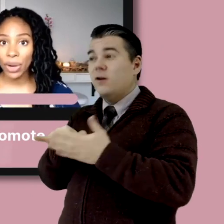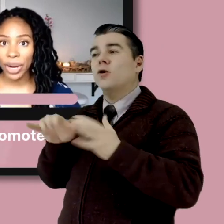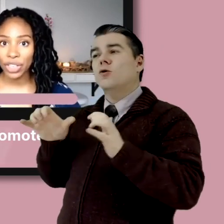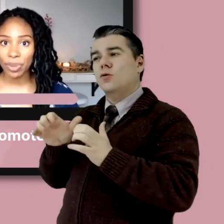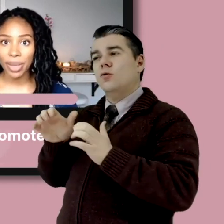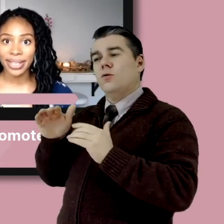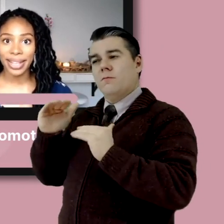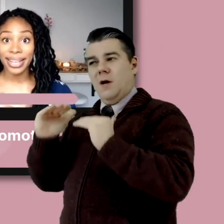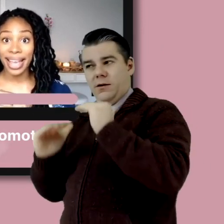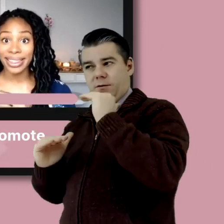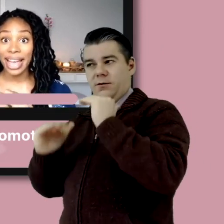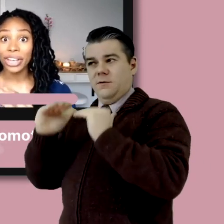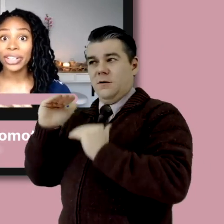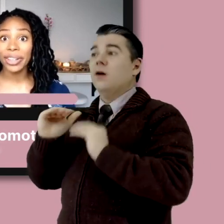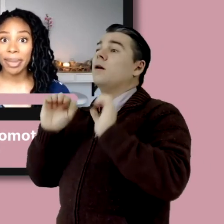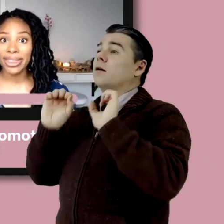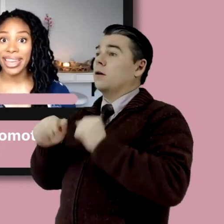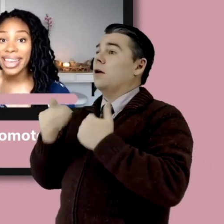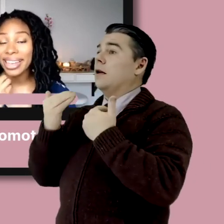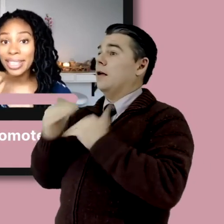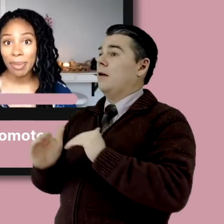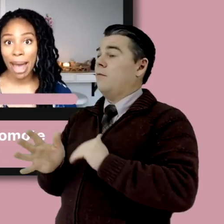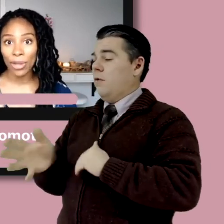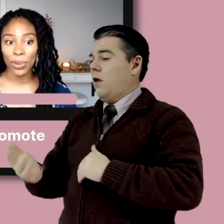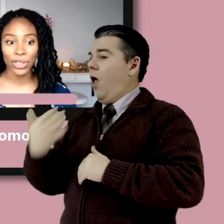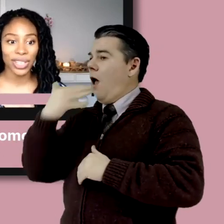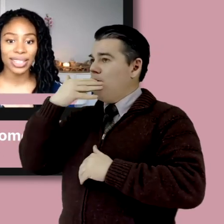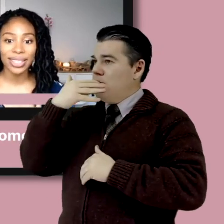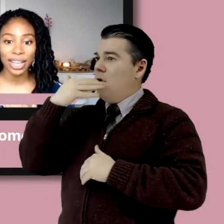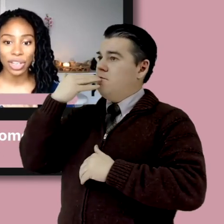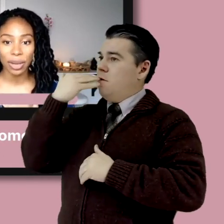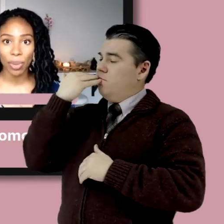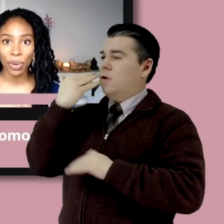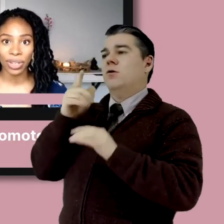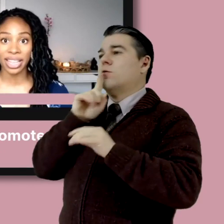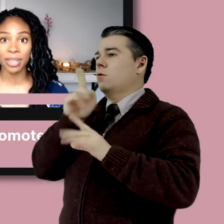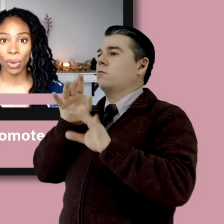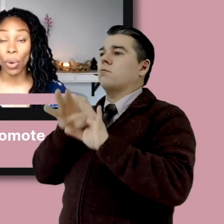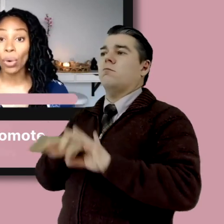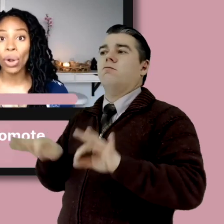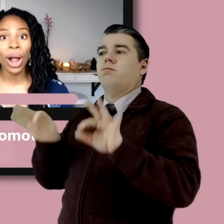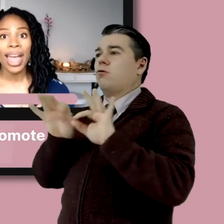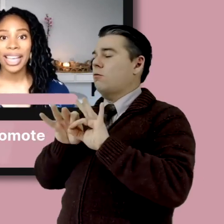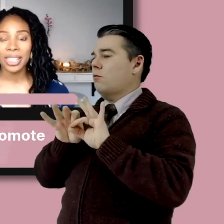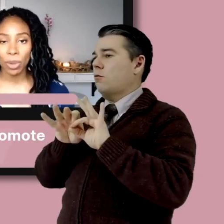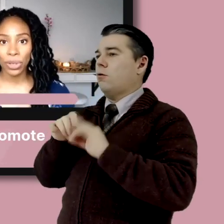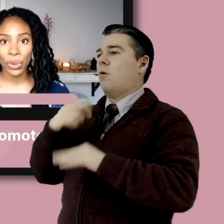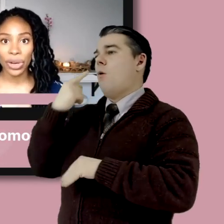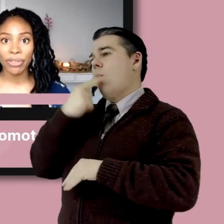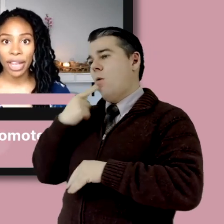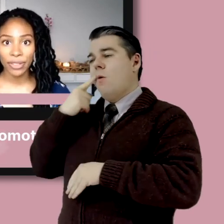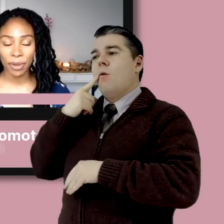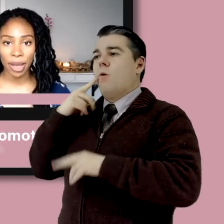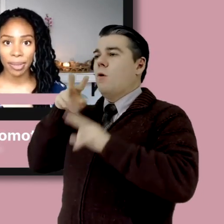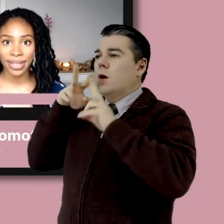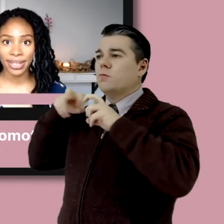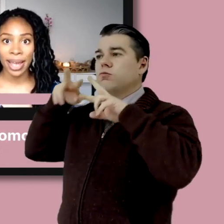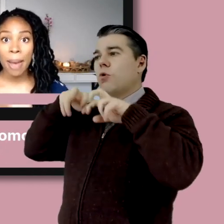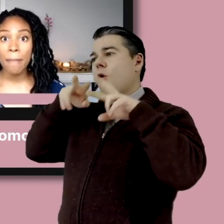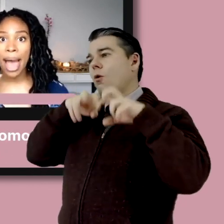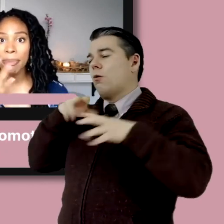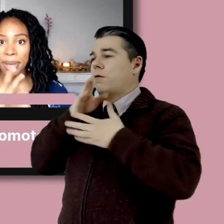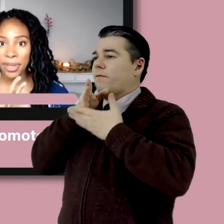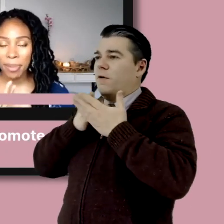in moderation, because again, that could limit the hand to mouth, which is like such an important oral exploratory phase for babies,